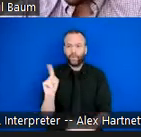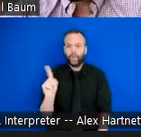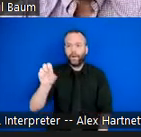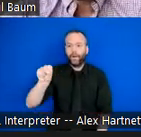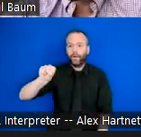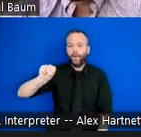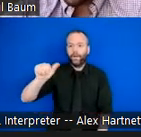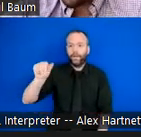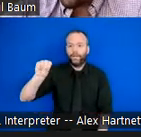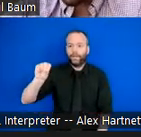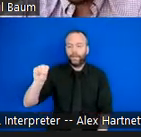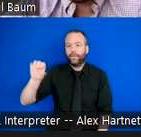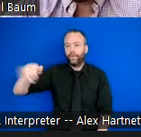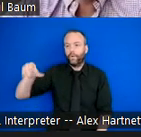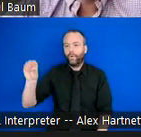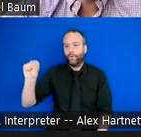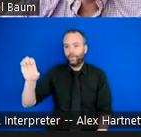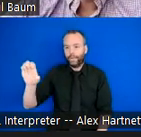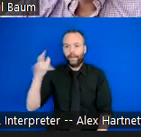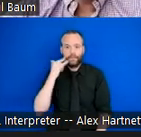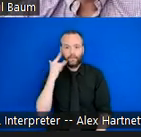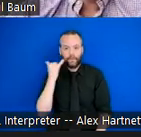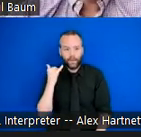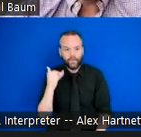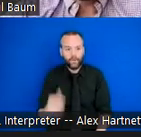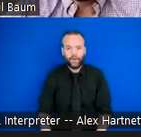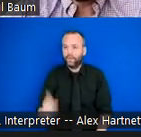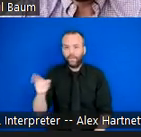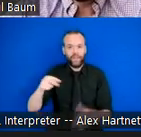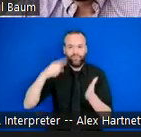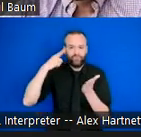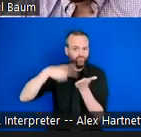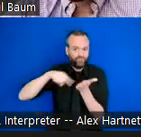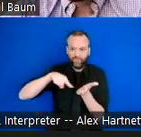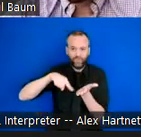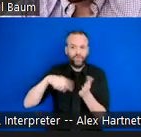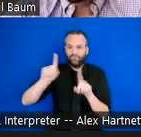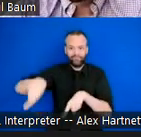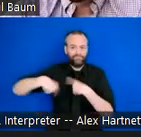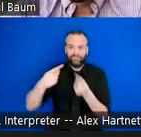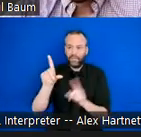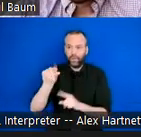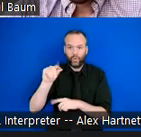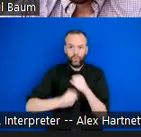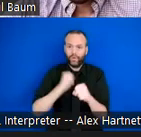have a lot of research going back over 20 years. Supportive school environments, peer support,